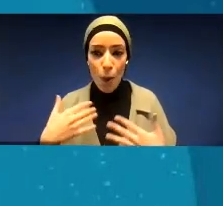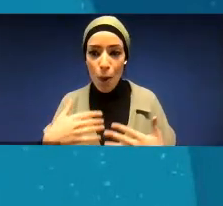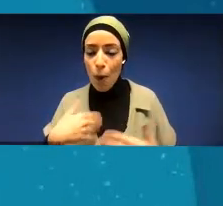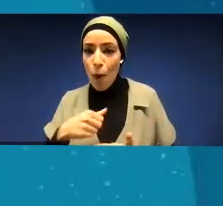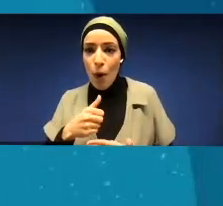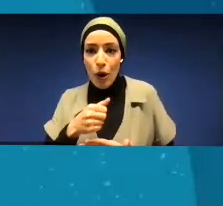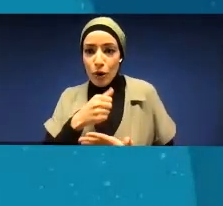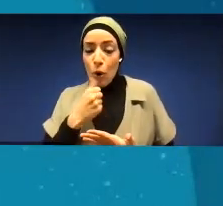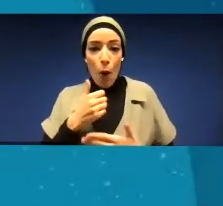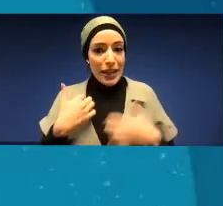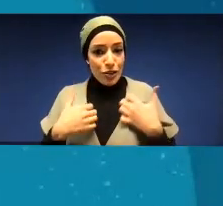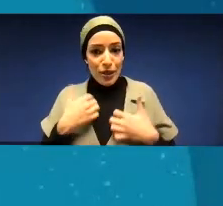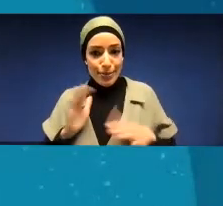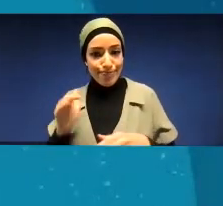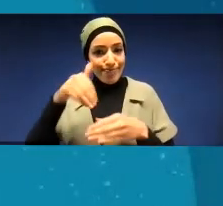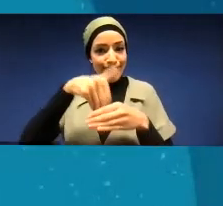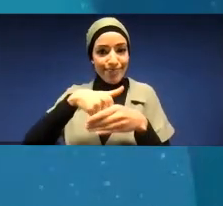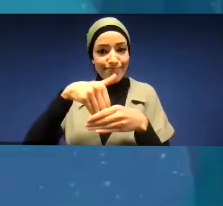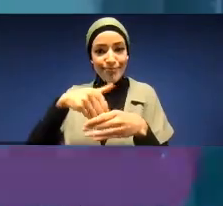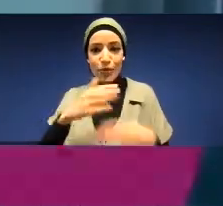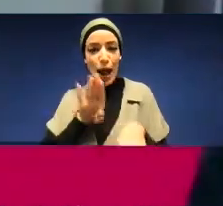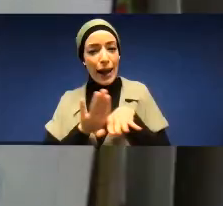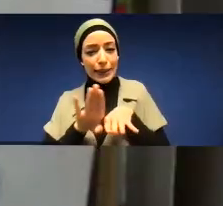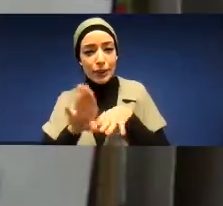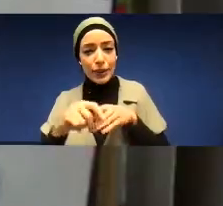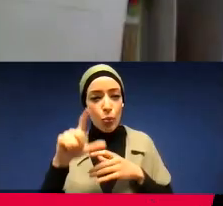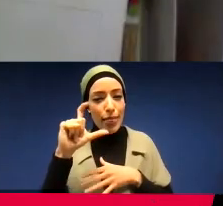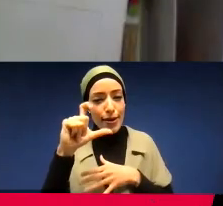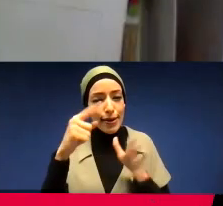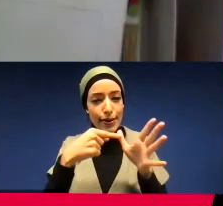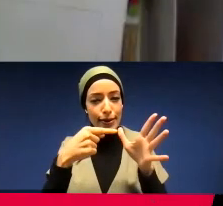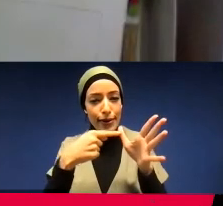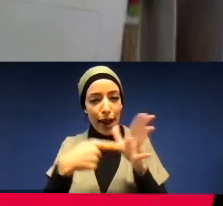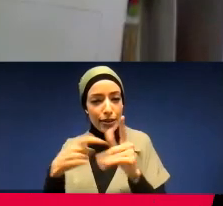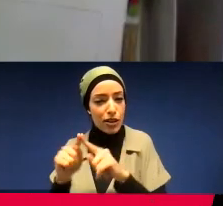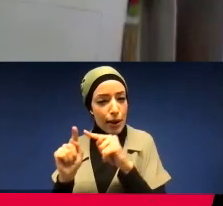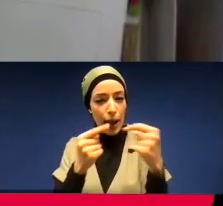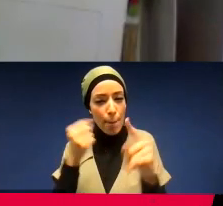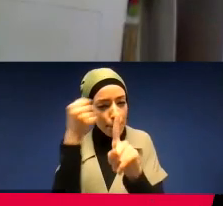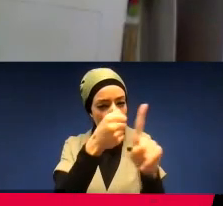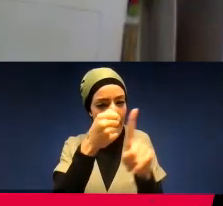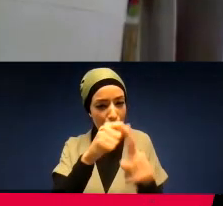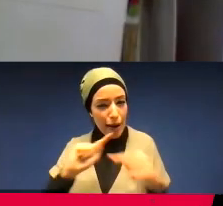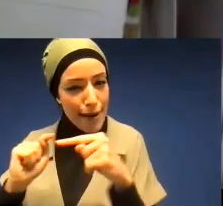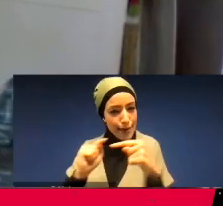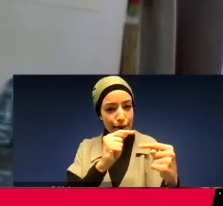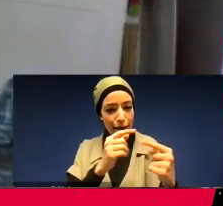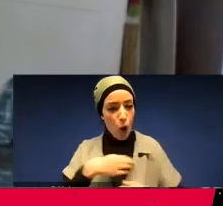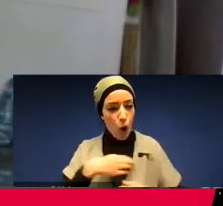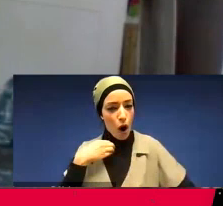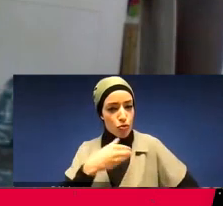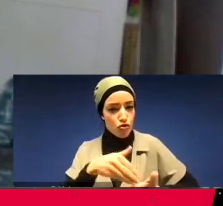with Kat. We do it with full enjoyment. And that's what I really love about it. So what I wanted to say here